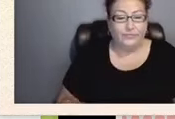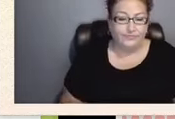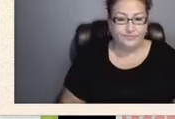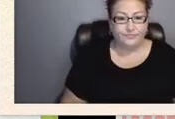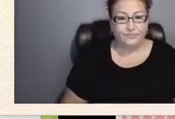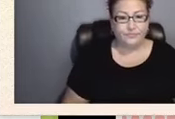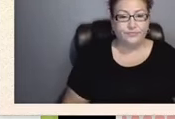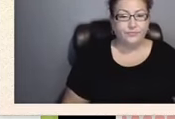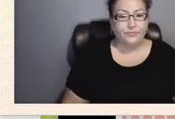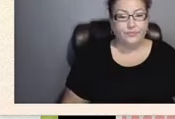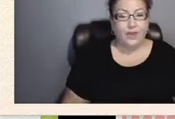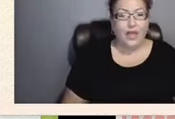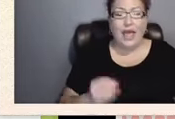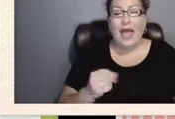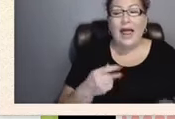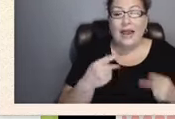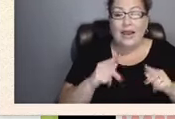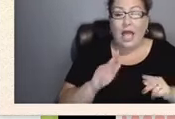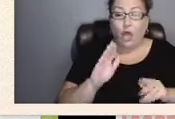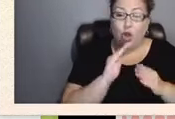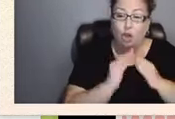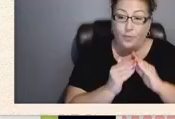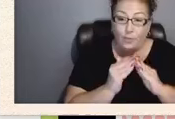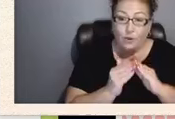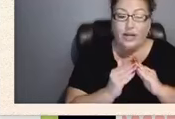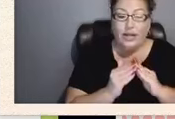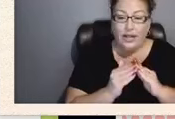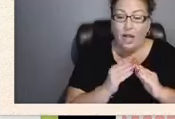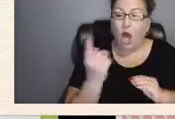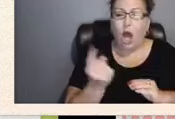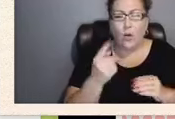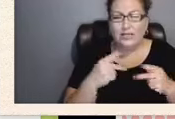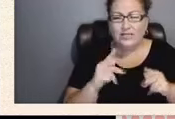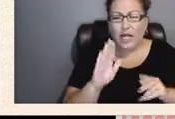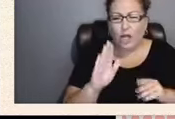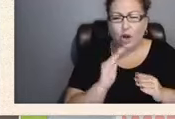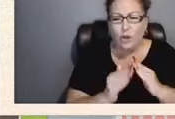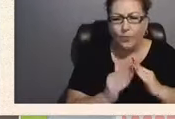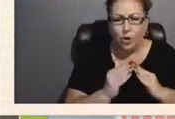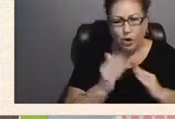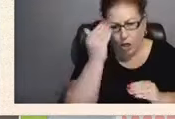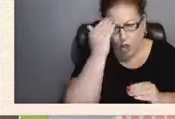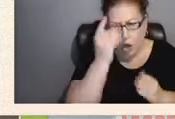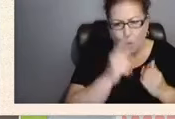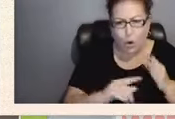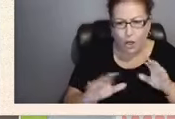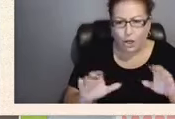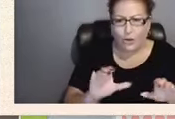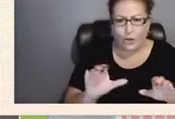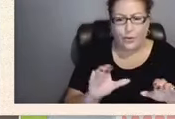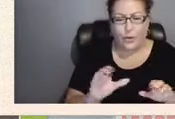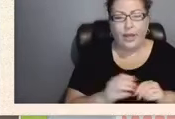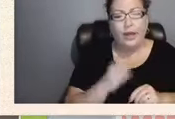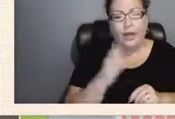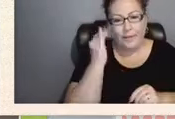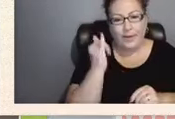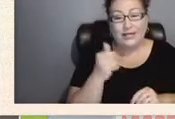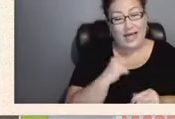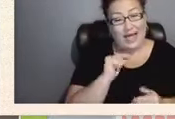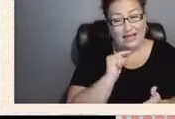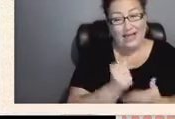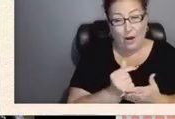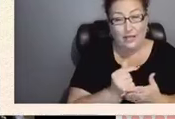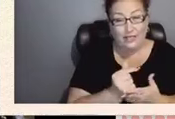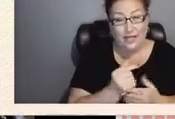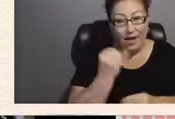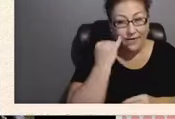And let your community, always let your community know what you're doing, because I guarantee you, if they know that